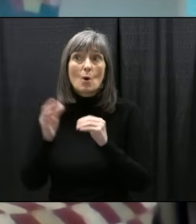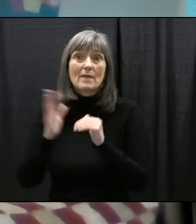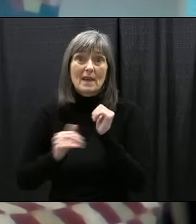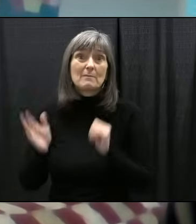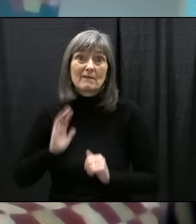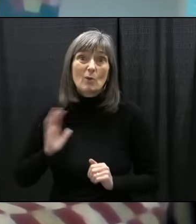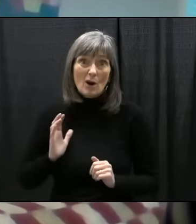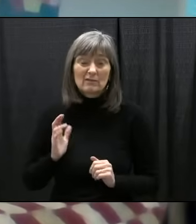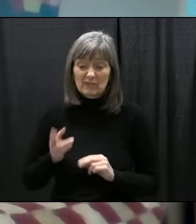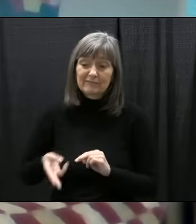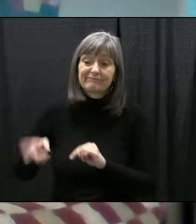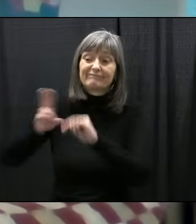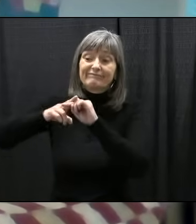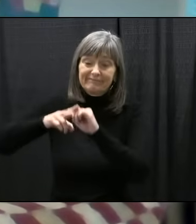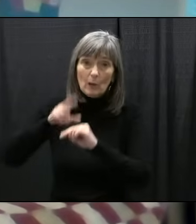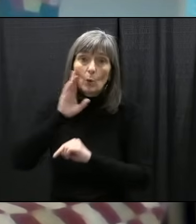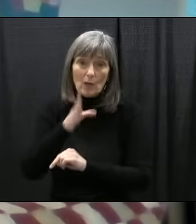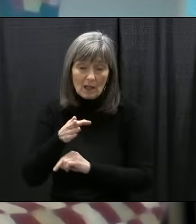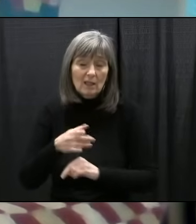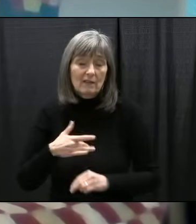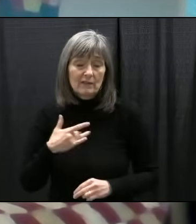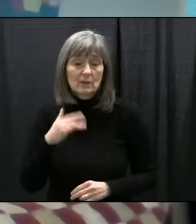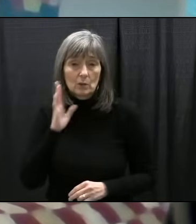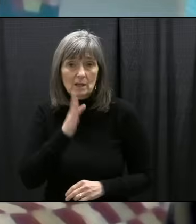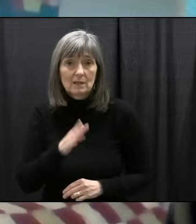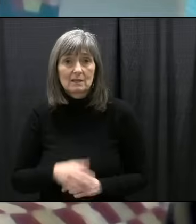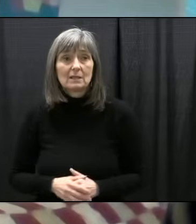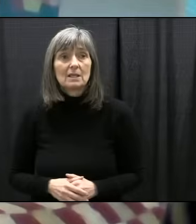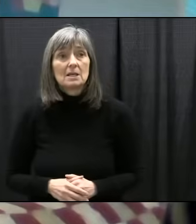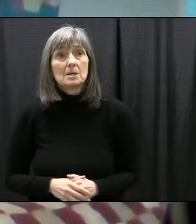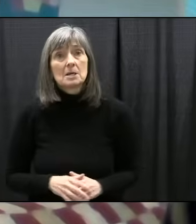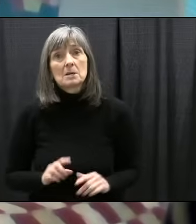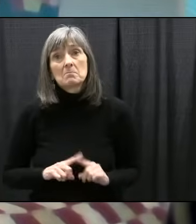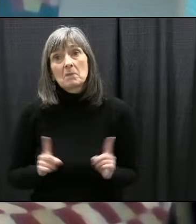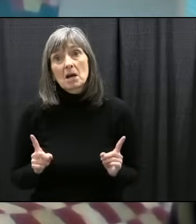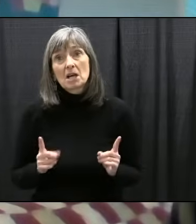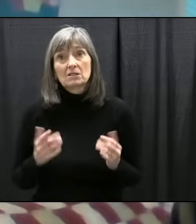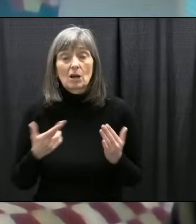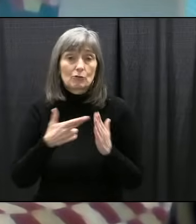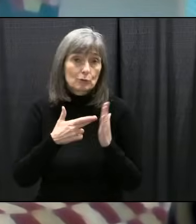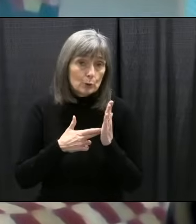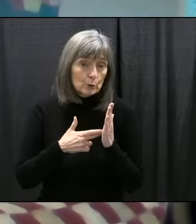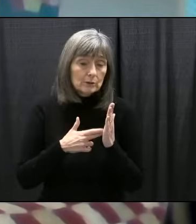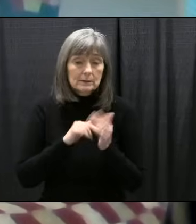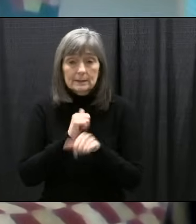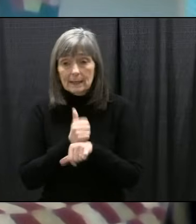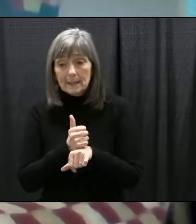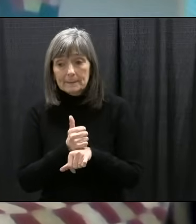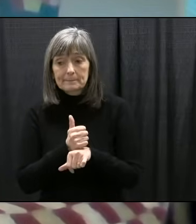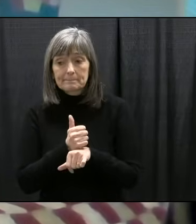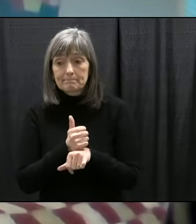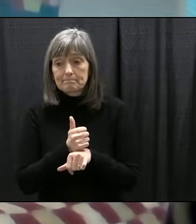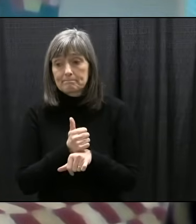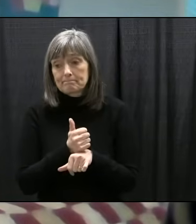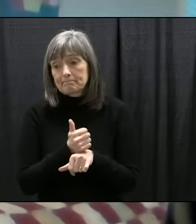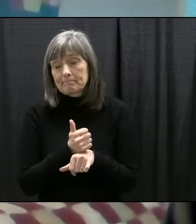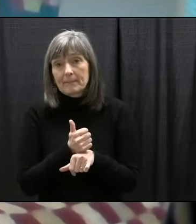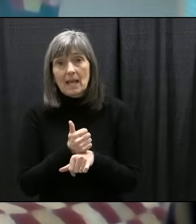little while. But as I say, with these measures that we've instituted, and with